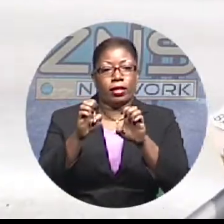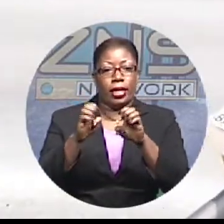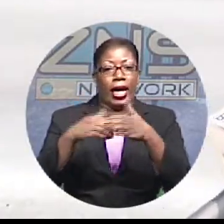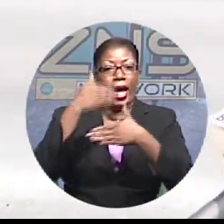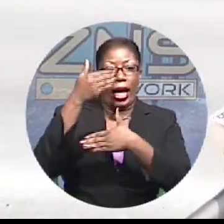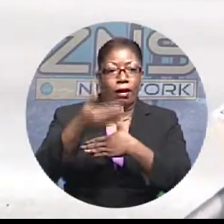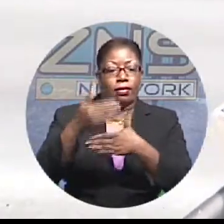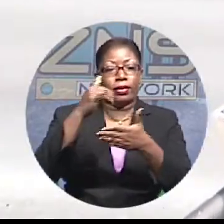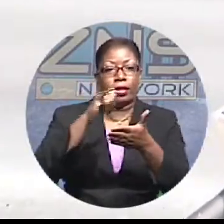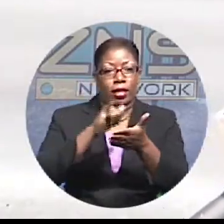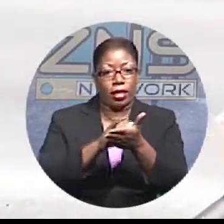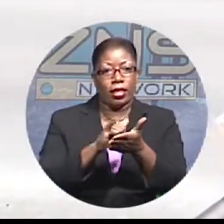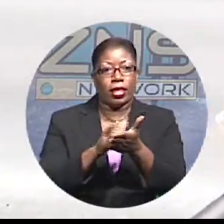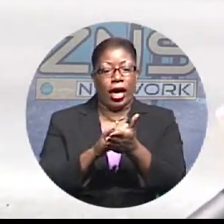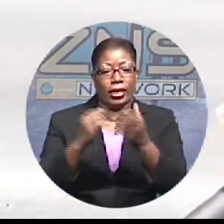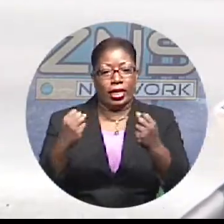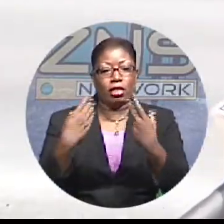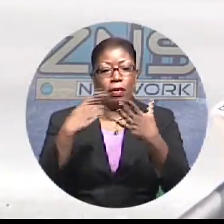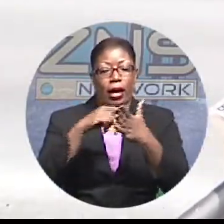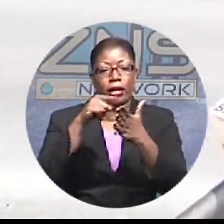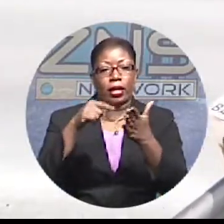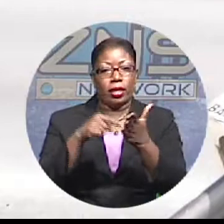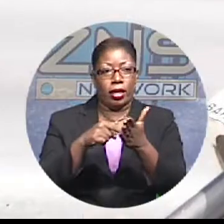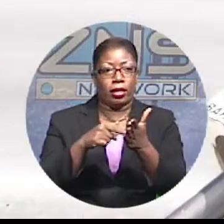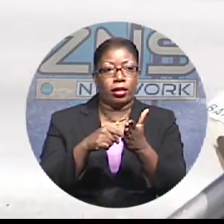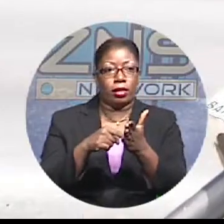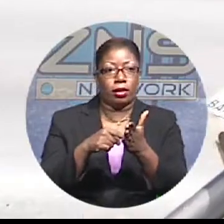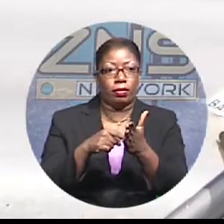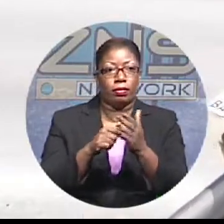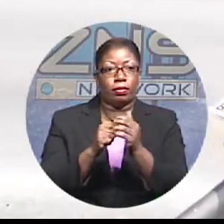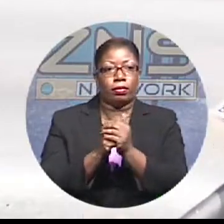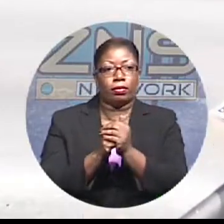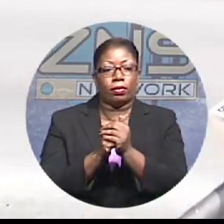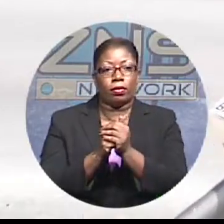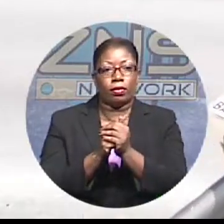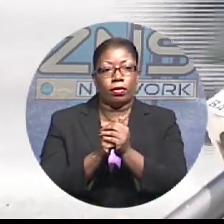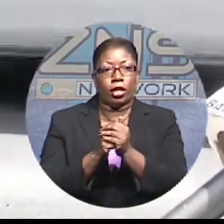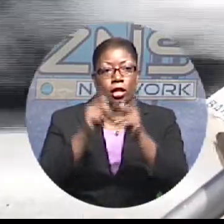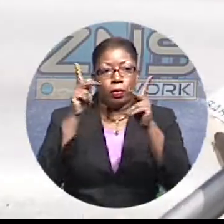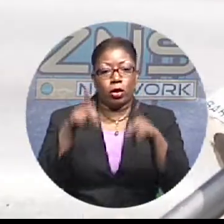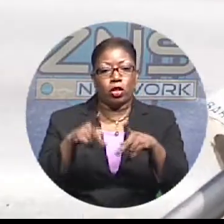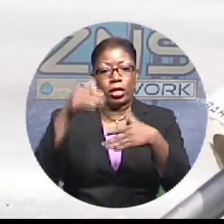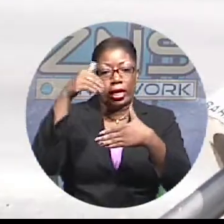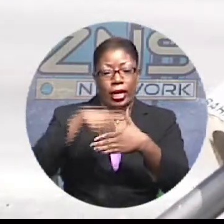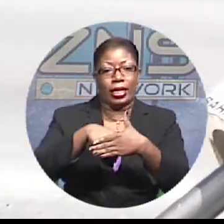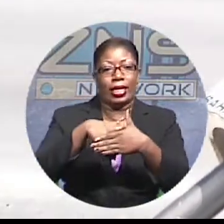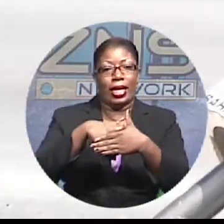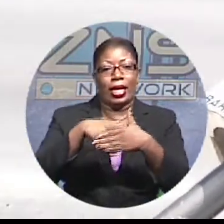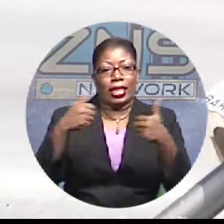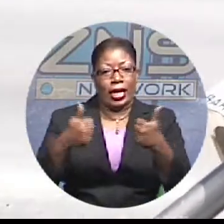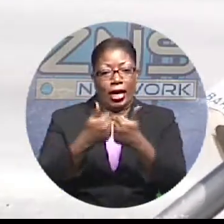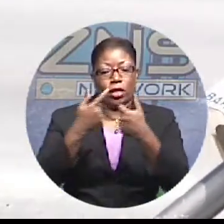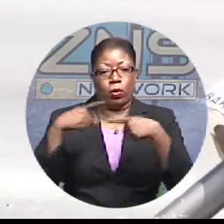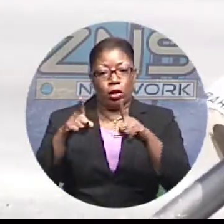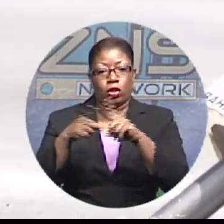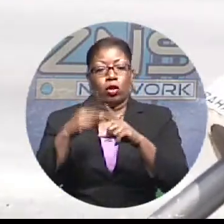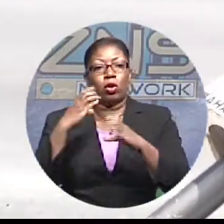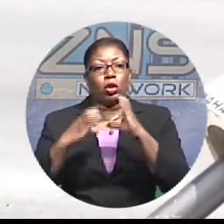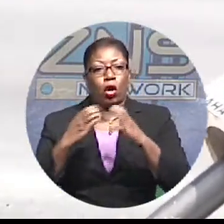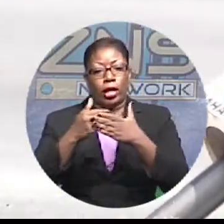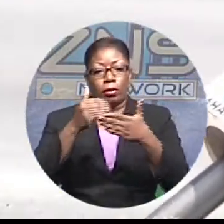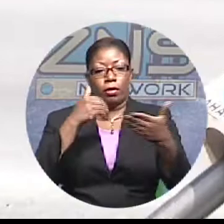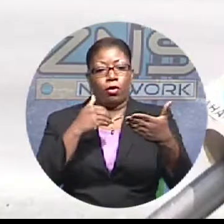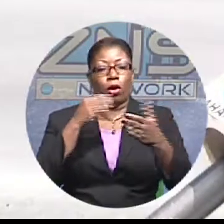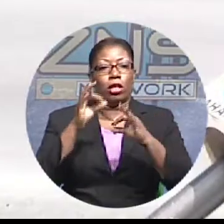inspired the petition itself. As of April 4th, the young lady that was involved in the accident went to court, and before